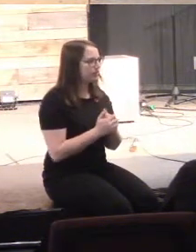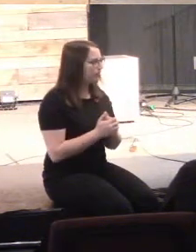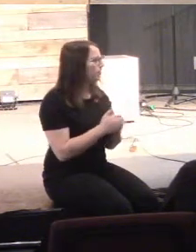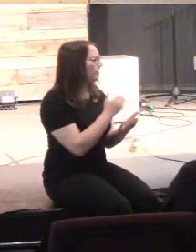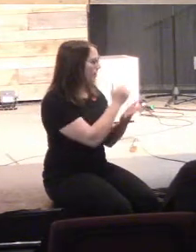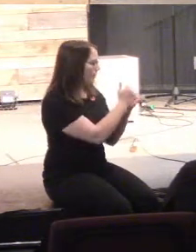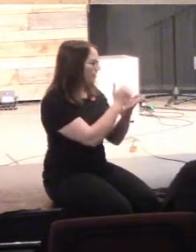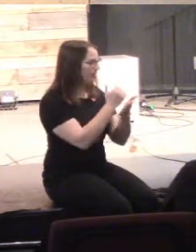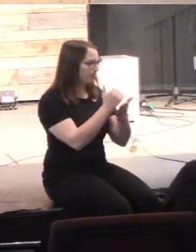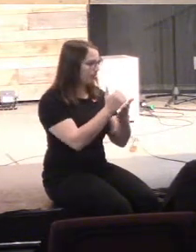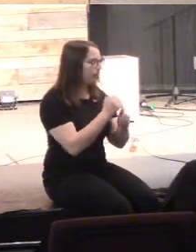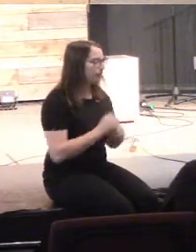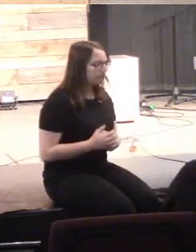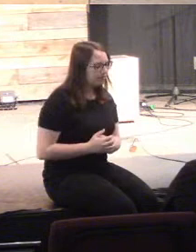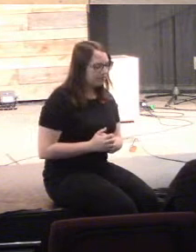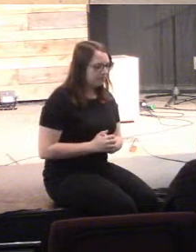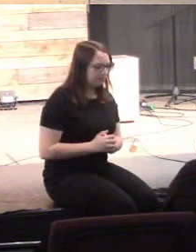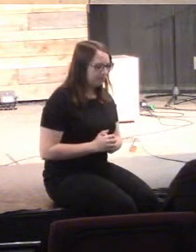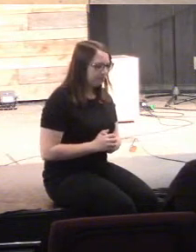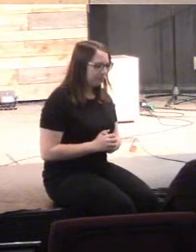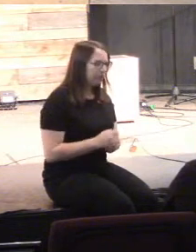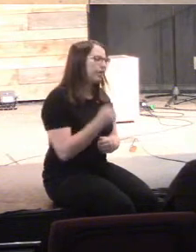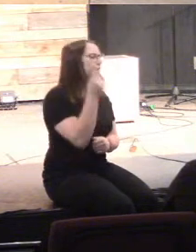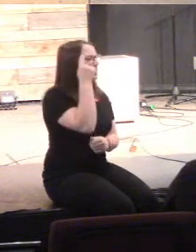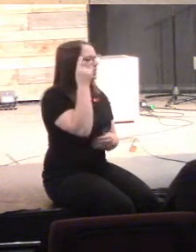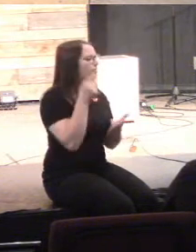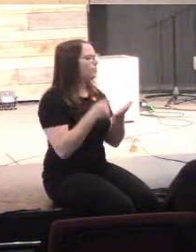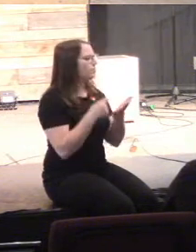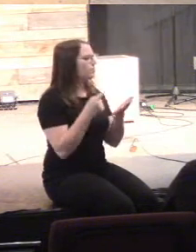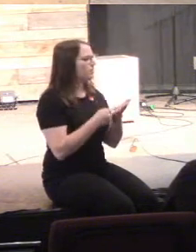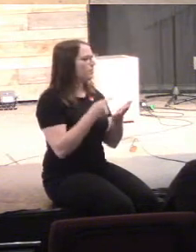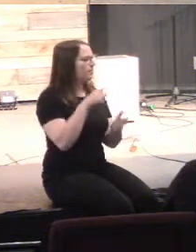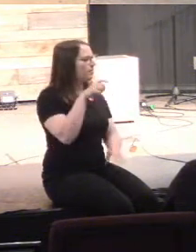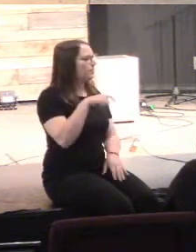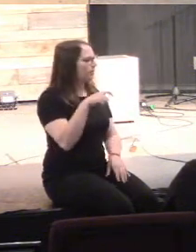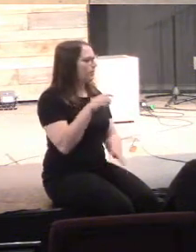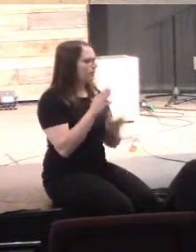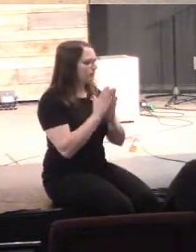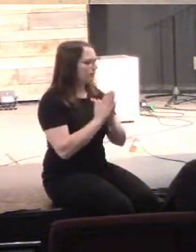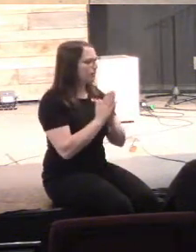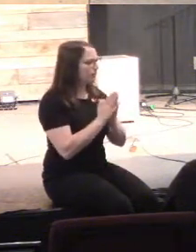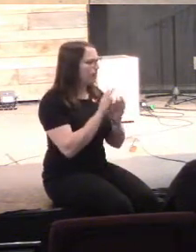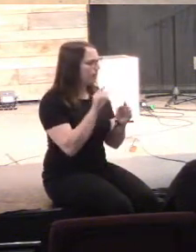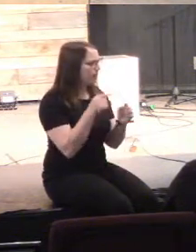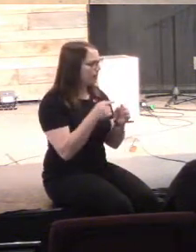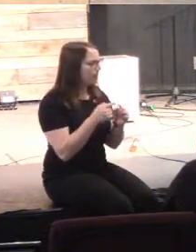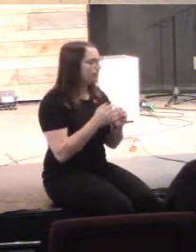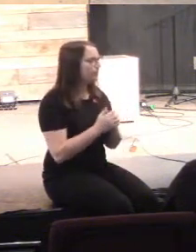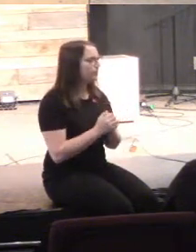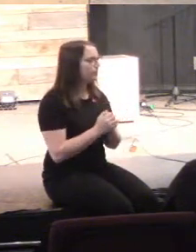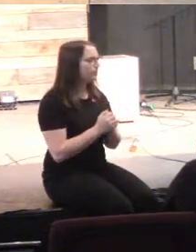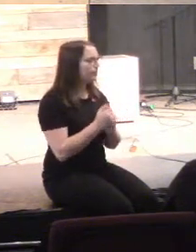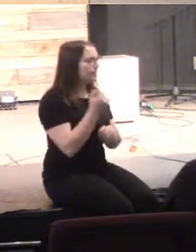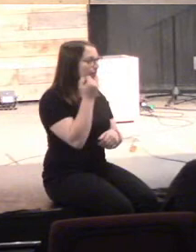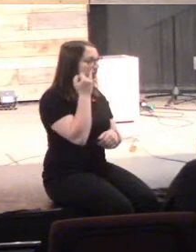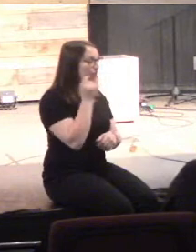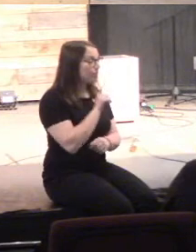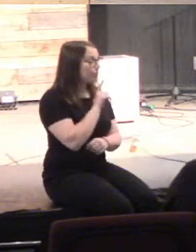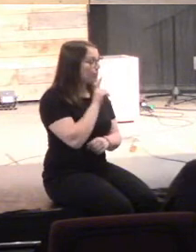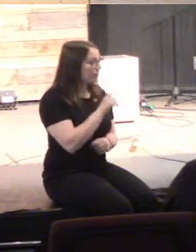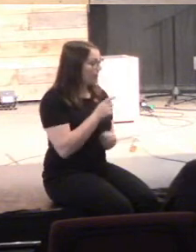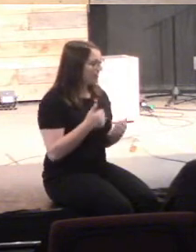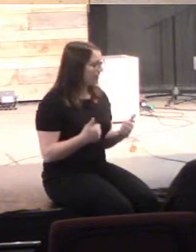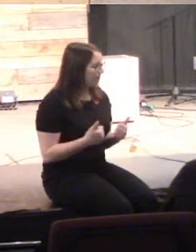And I think that is something worth praying about. And if you're really daring, something